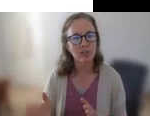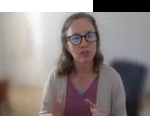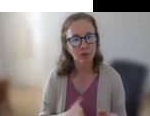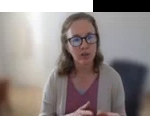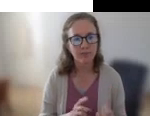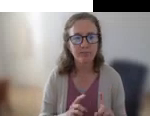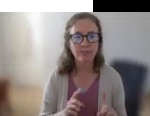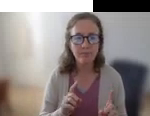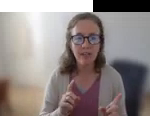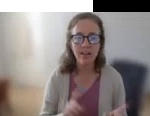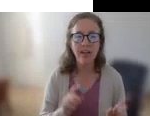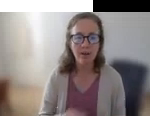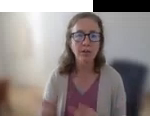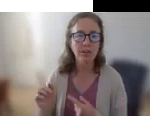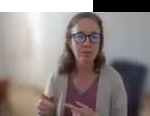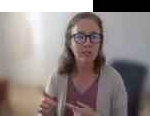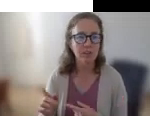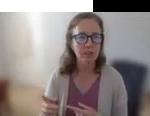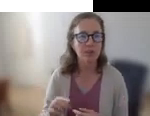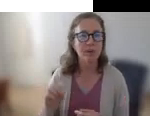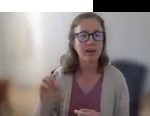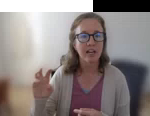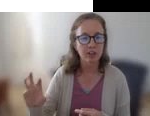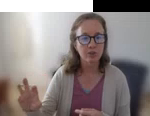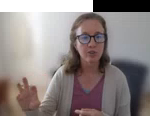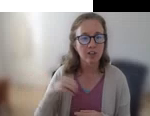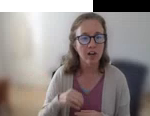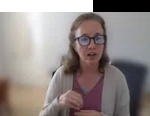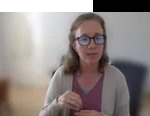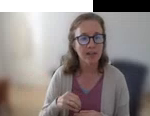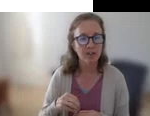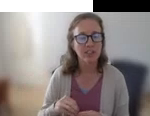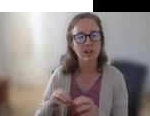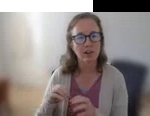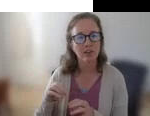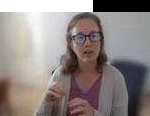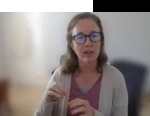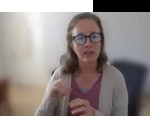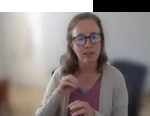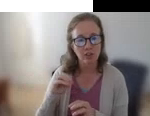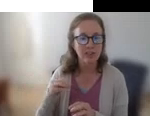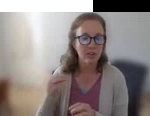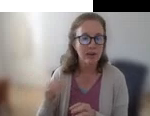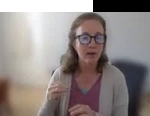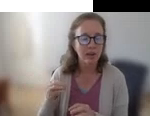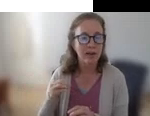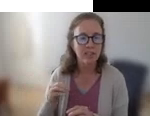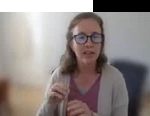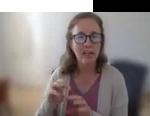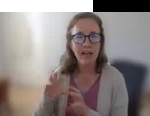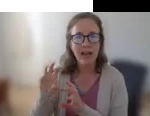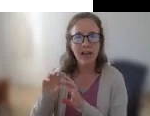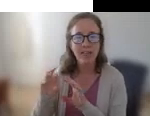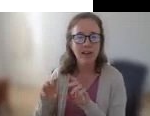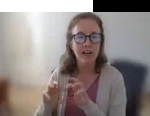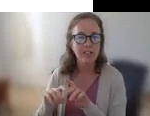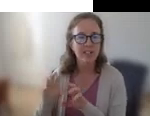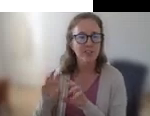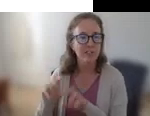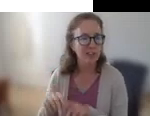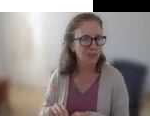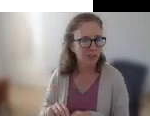to keep my videos short, and then I upload them to YouTube and I use their automatic transcribing or captioning,